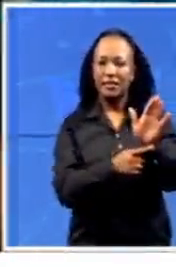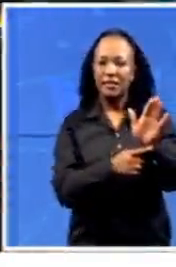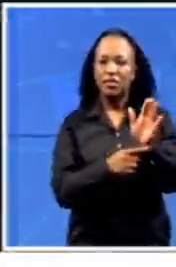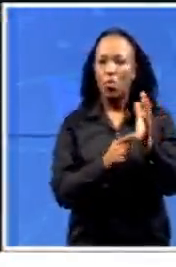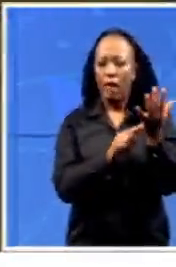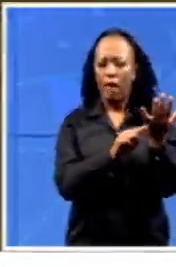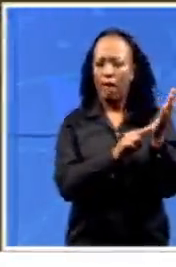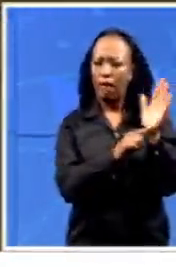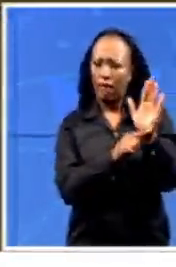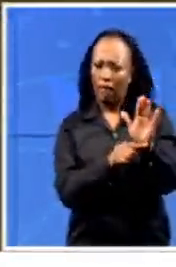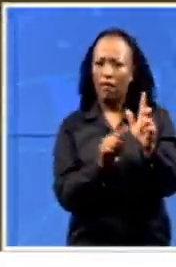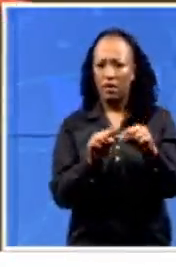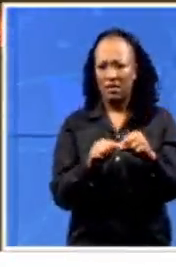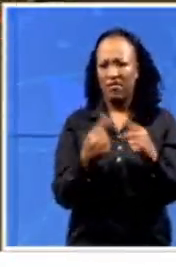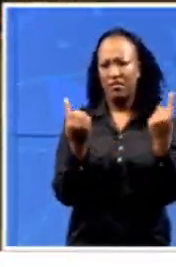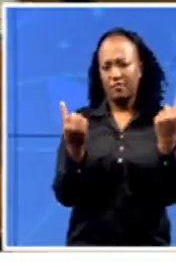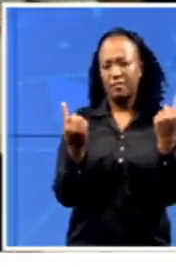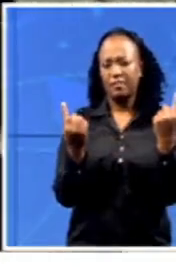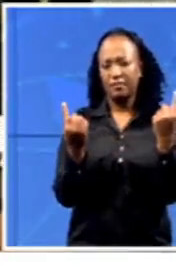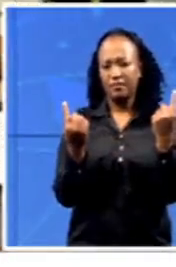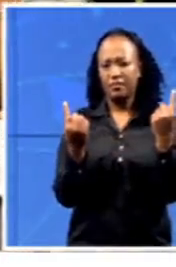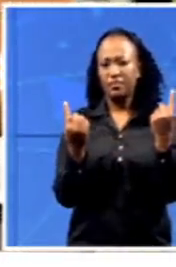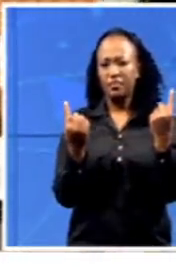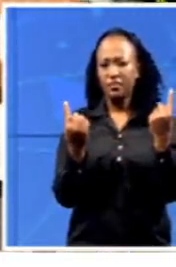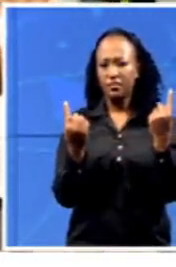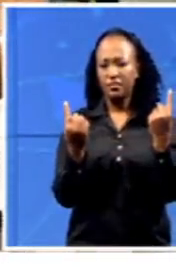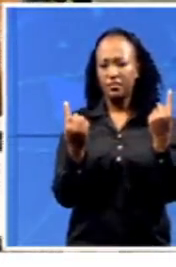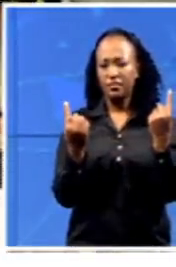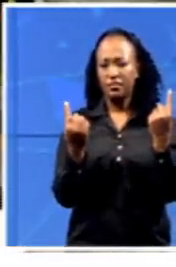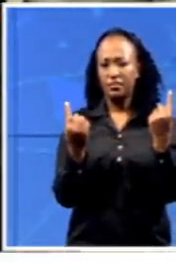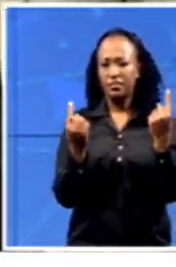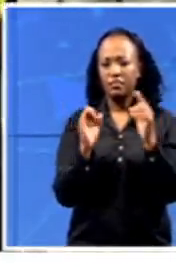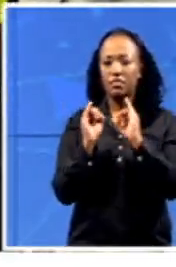or showcasing different displays.